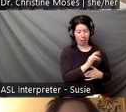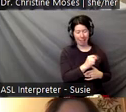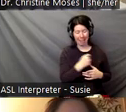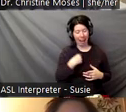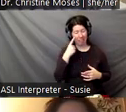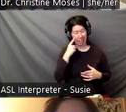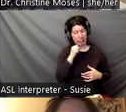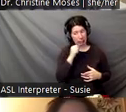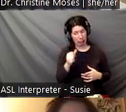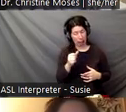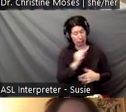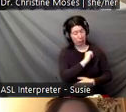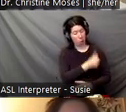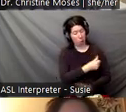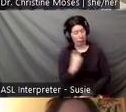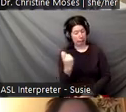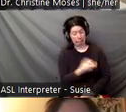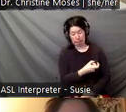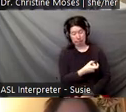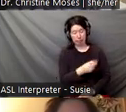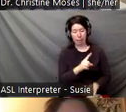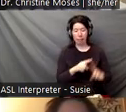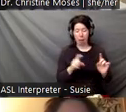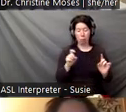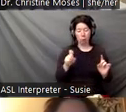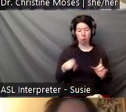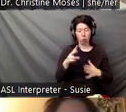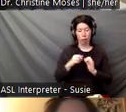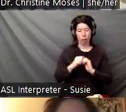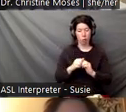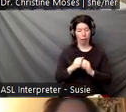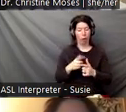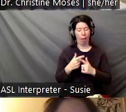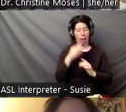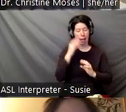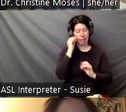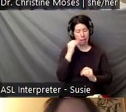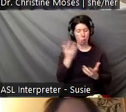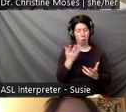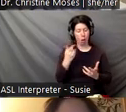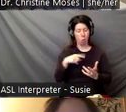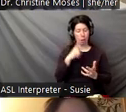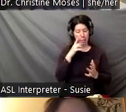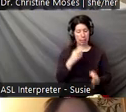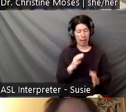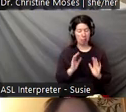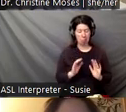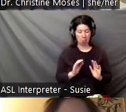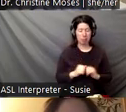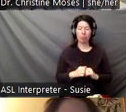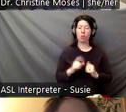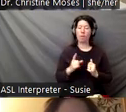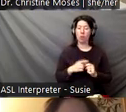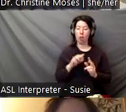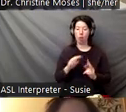together and see what we conclude from that. So that's my suggestion about how to think about this is let's see what the